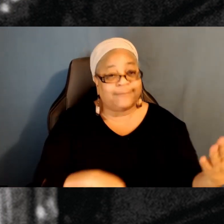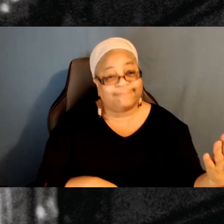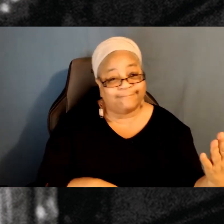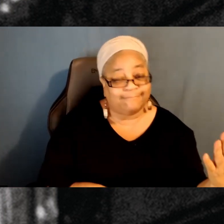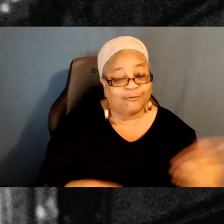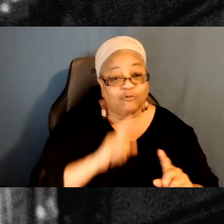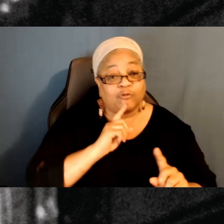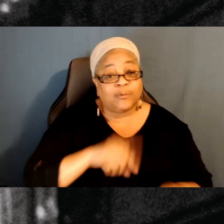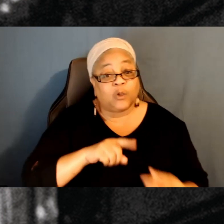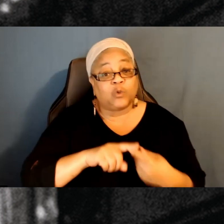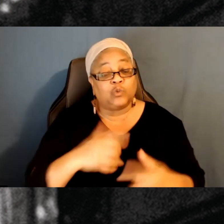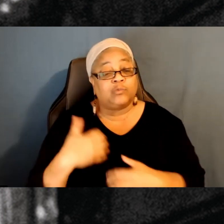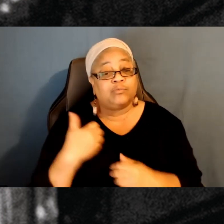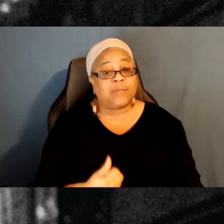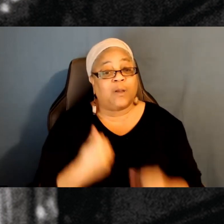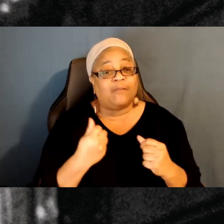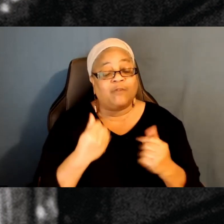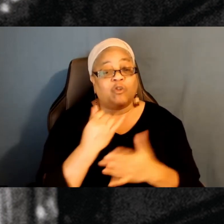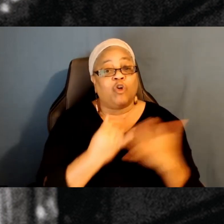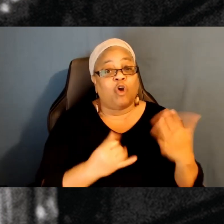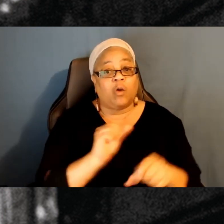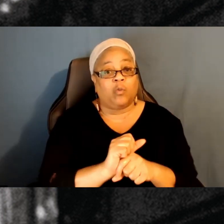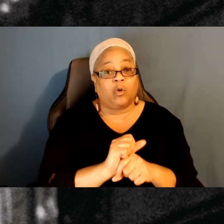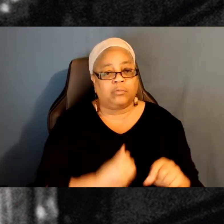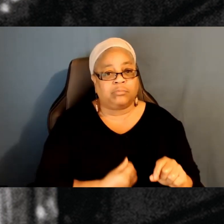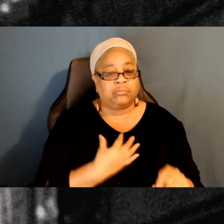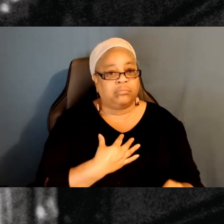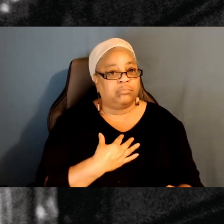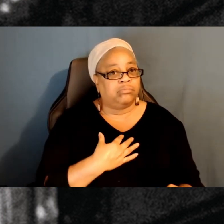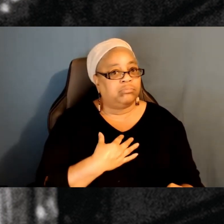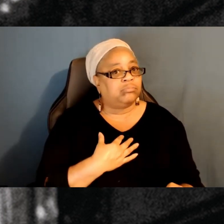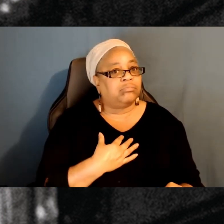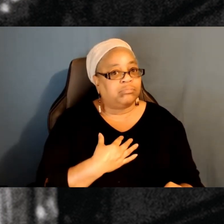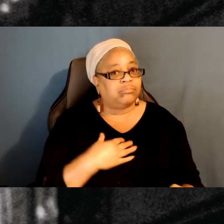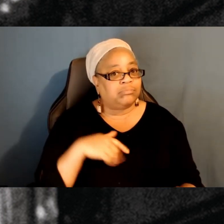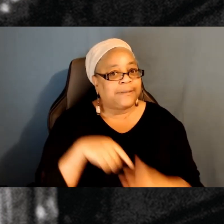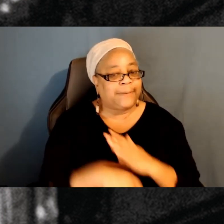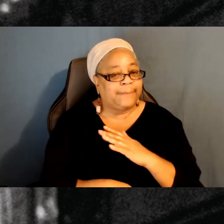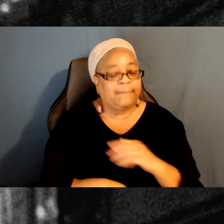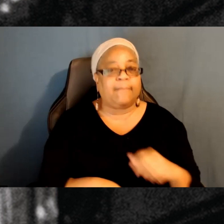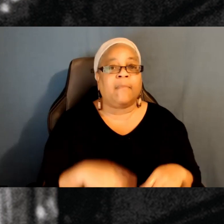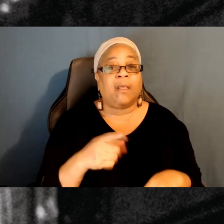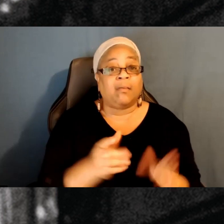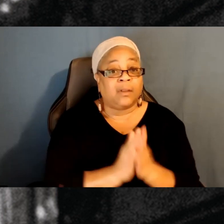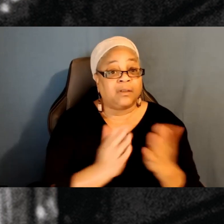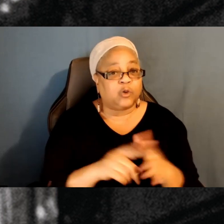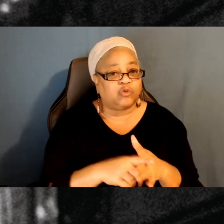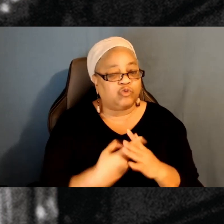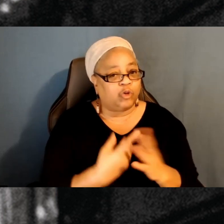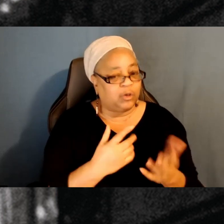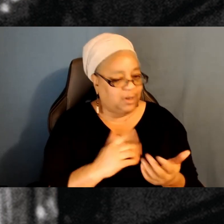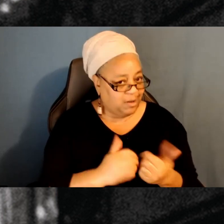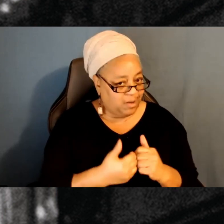really, really, really powerful artworks that affected me deeply. And this book began as an attempt to